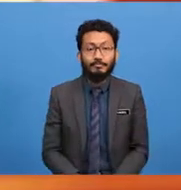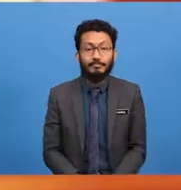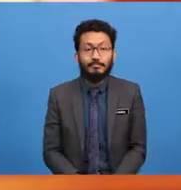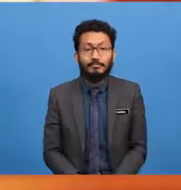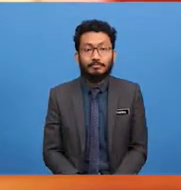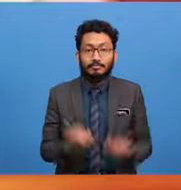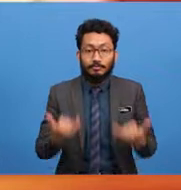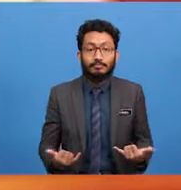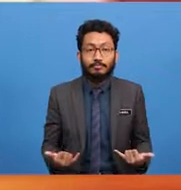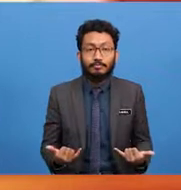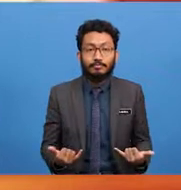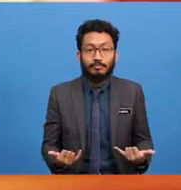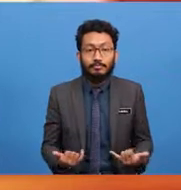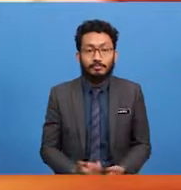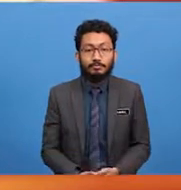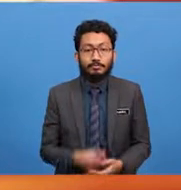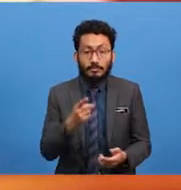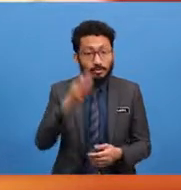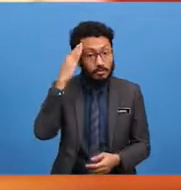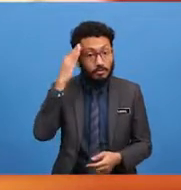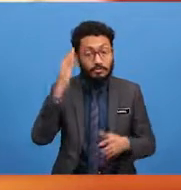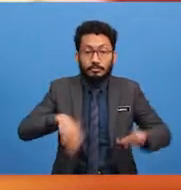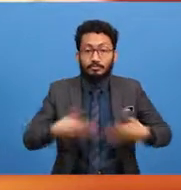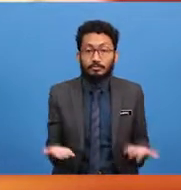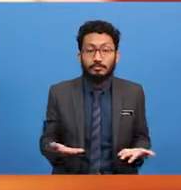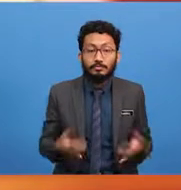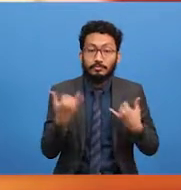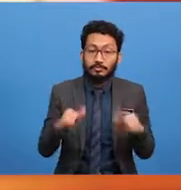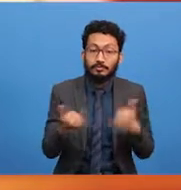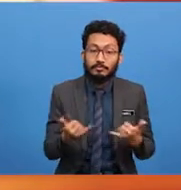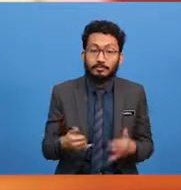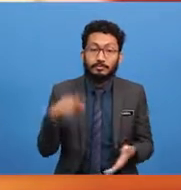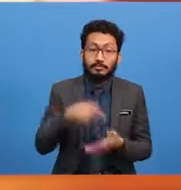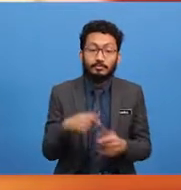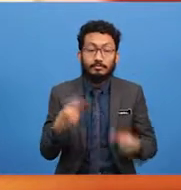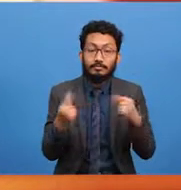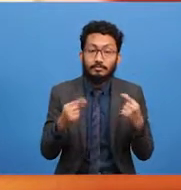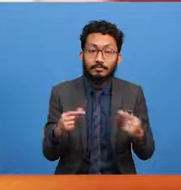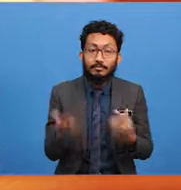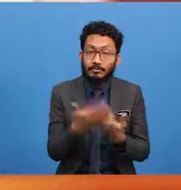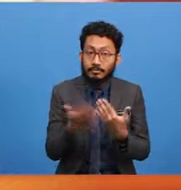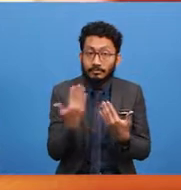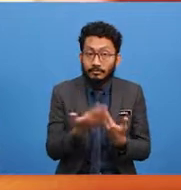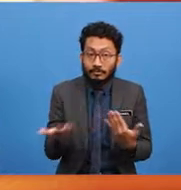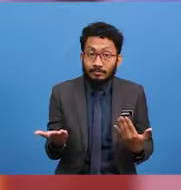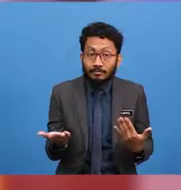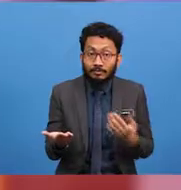Now, you know how to play this game, right? It's easy, isn't